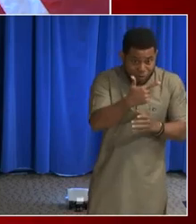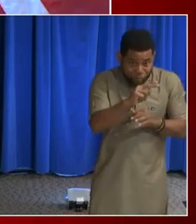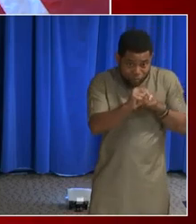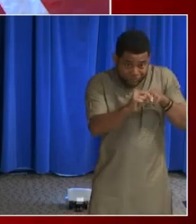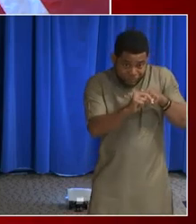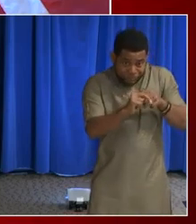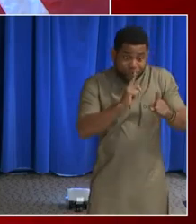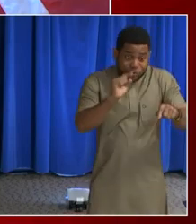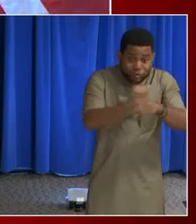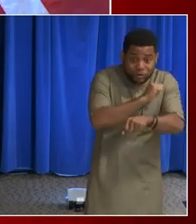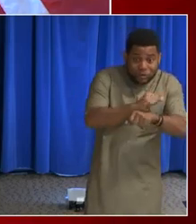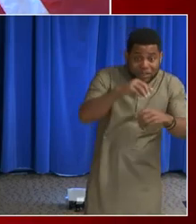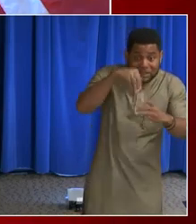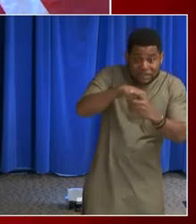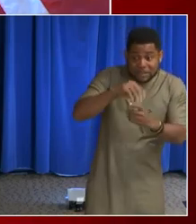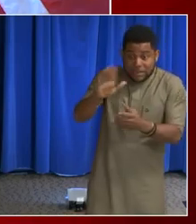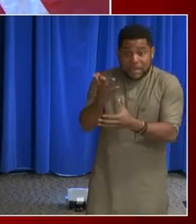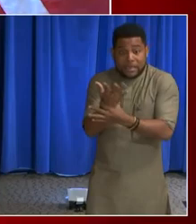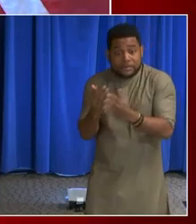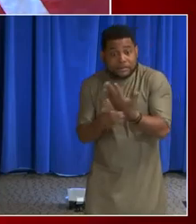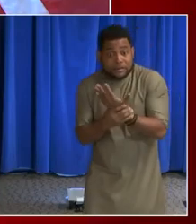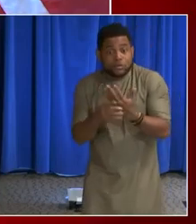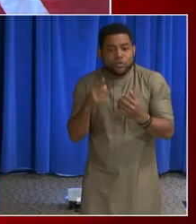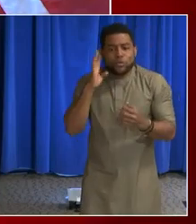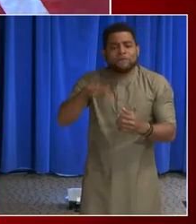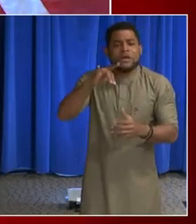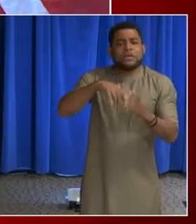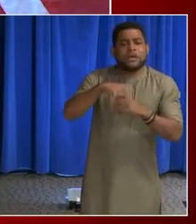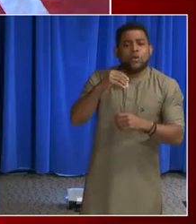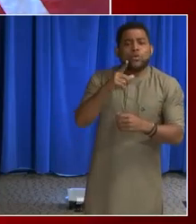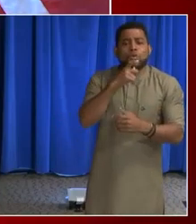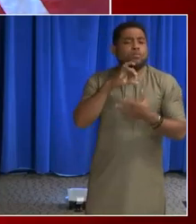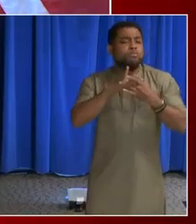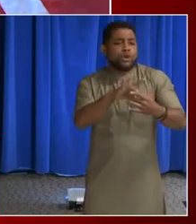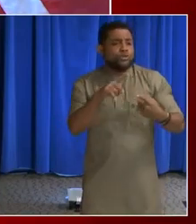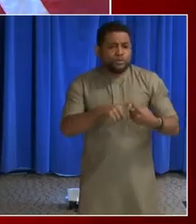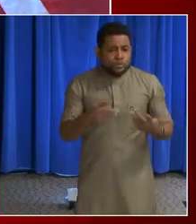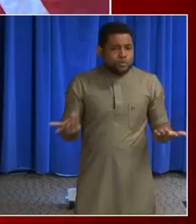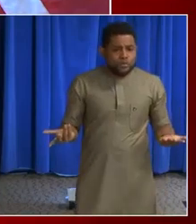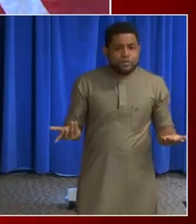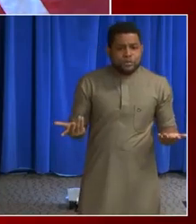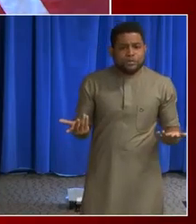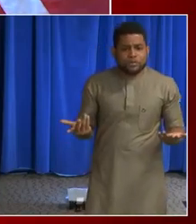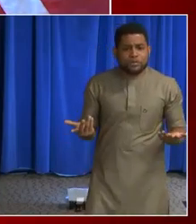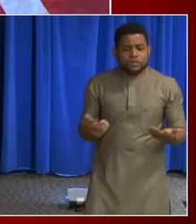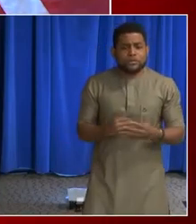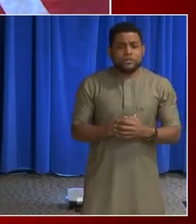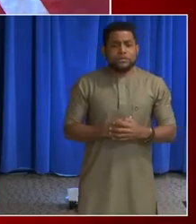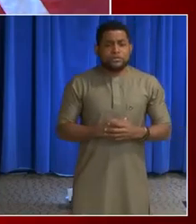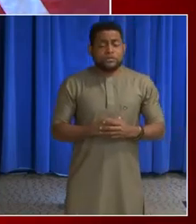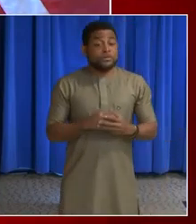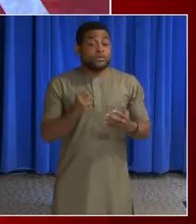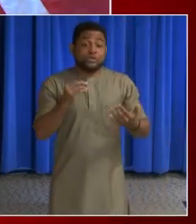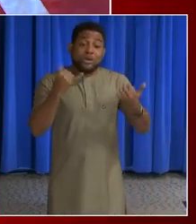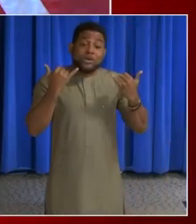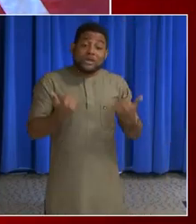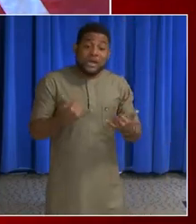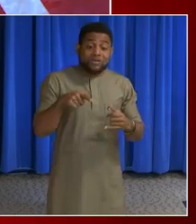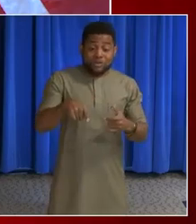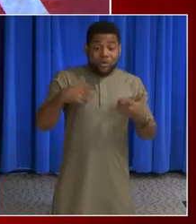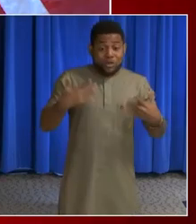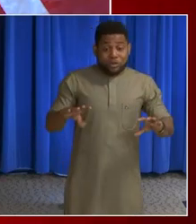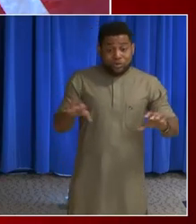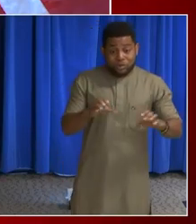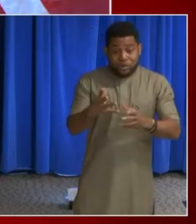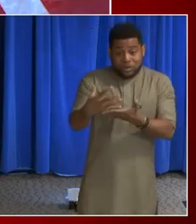actually to confirm who that handgun was in the possession of. And that right now, those swabs have been done and so forth, but the